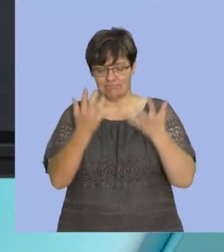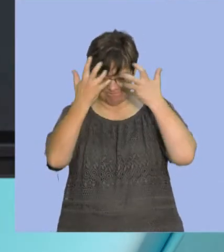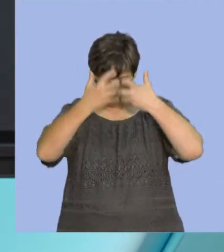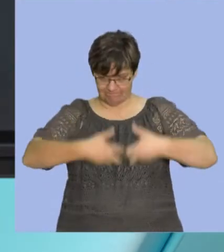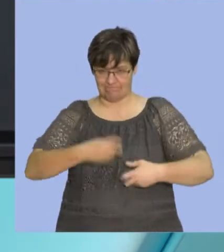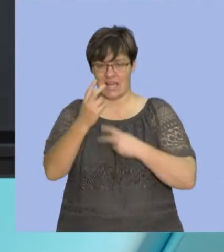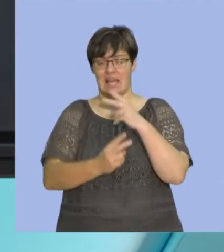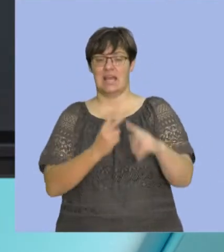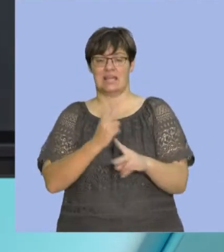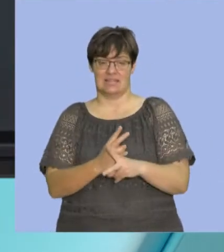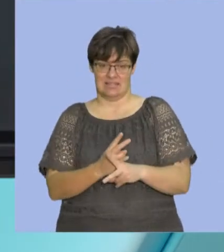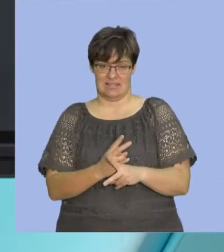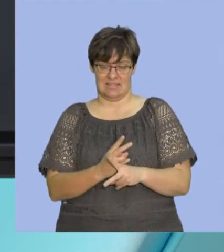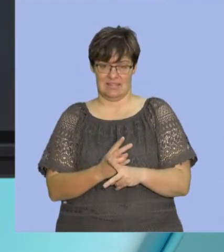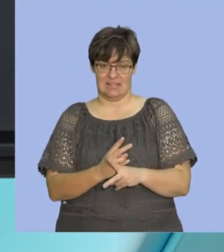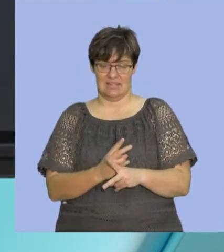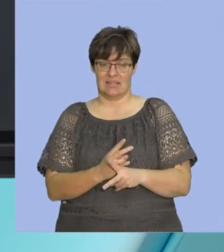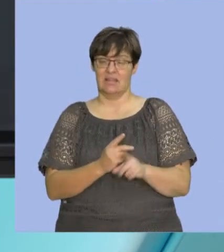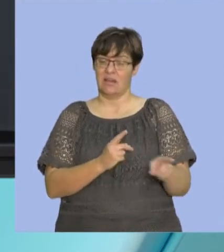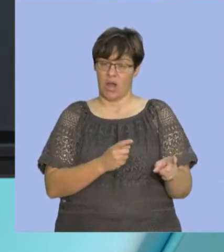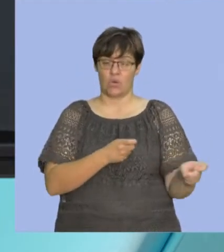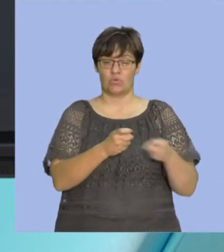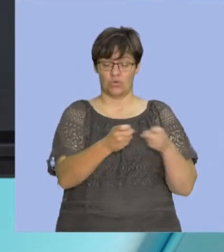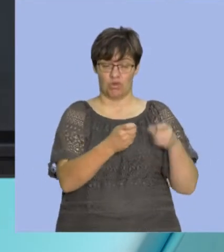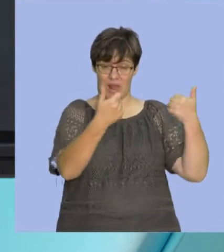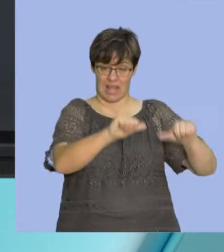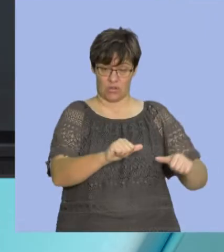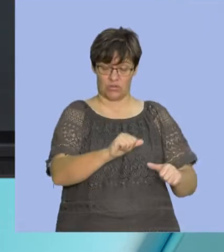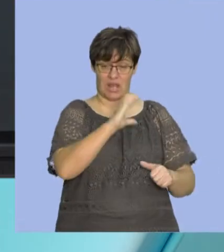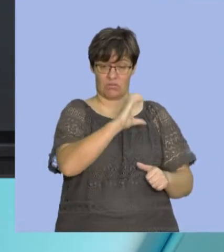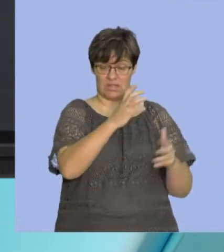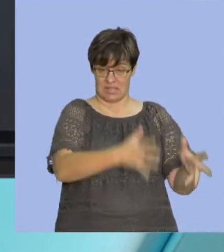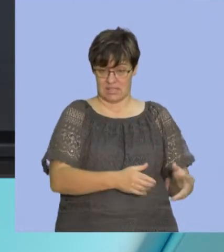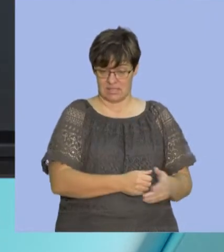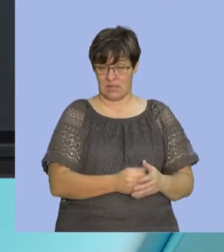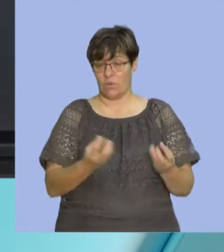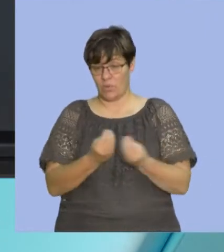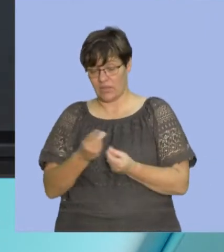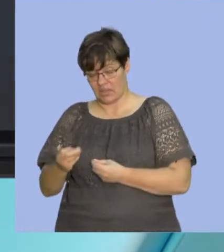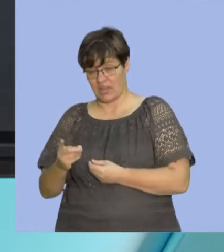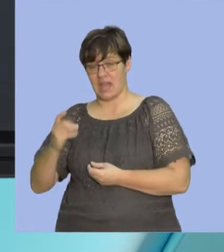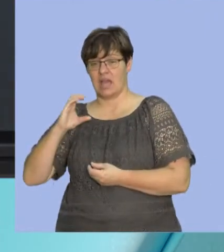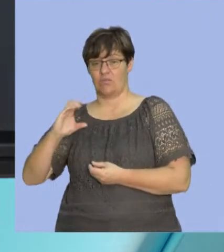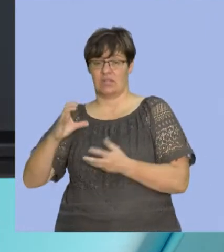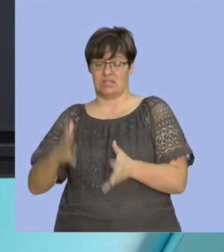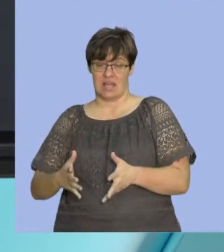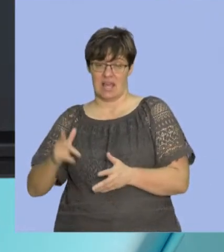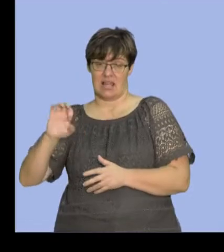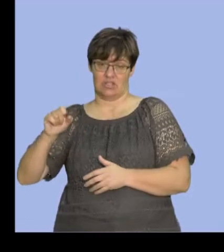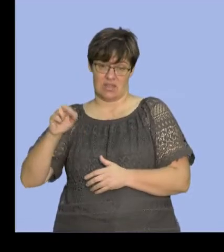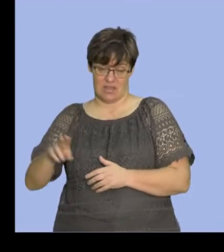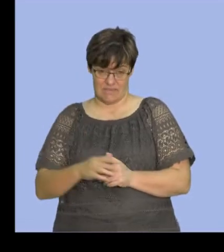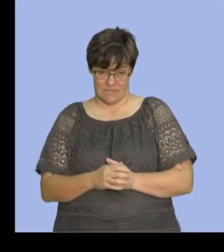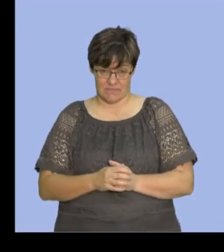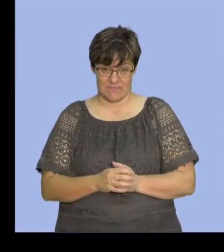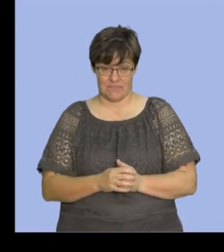reconcile what? The creditors control account with the creditors ledger. Okay.